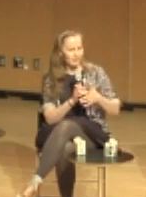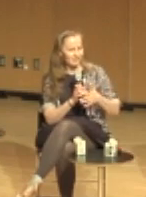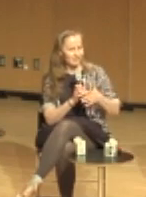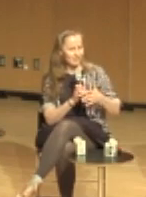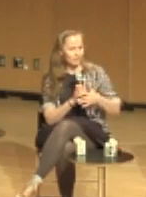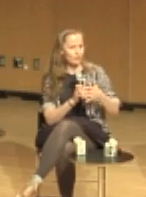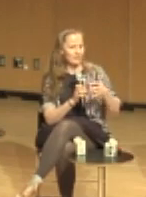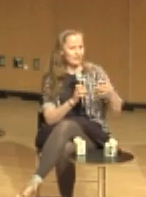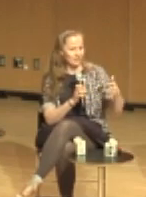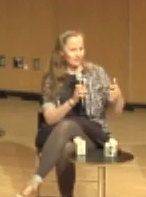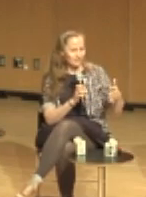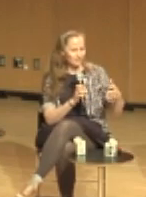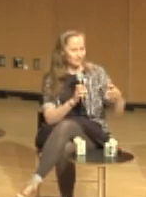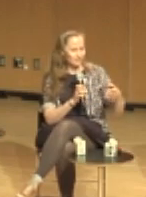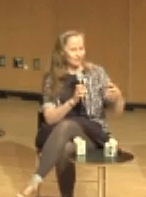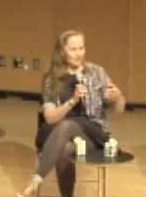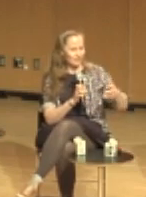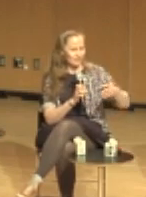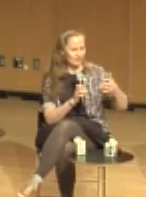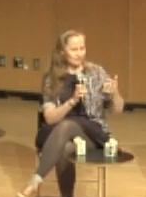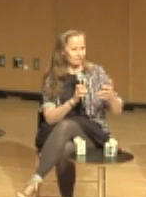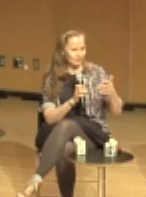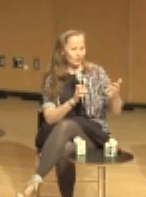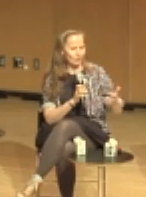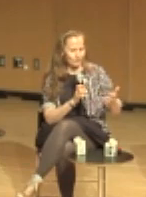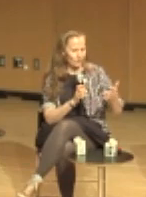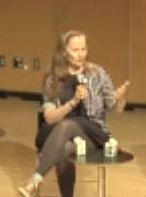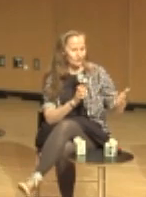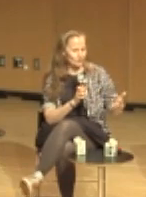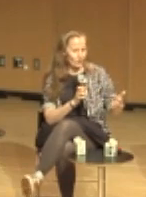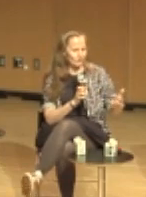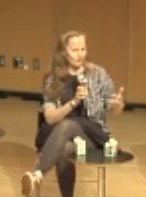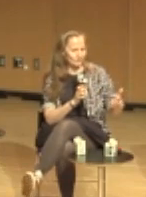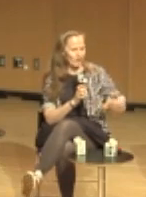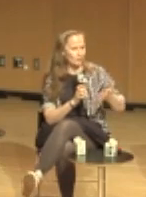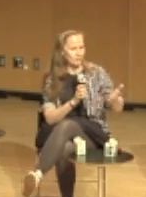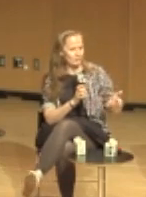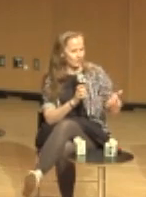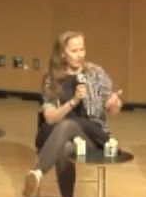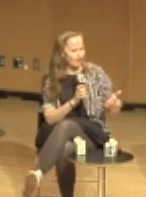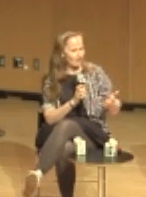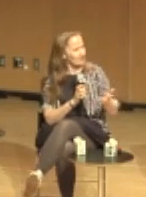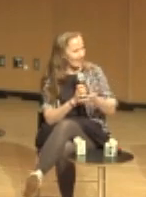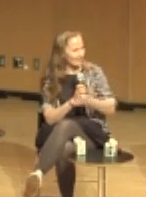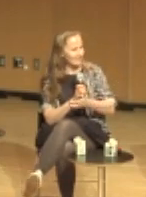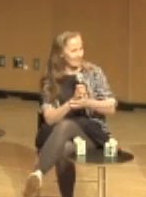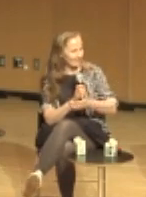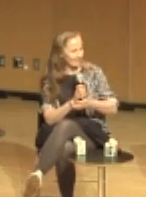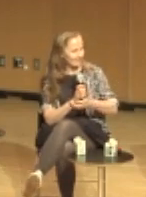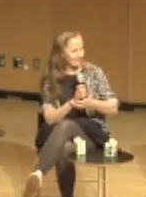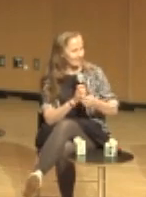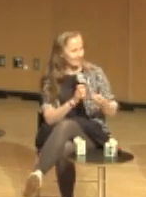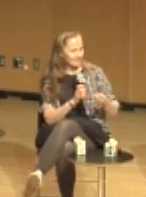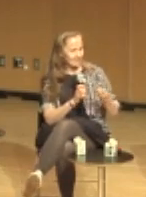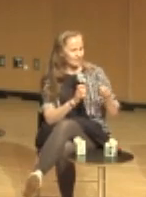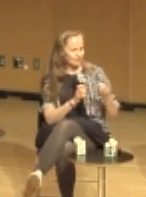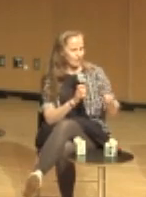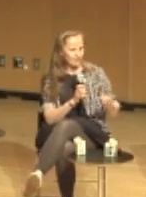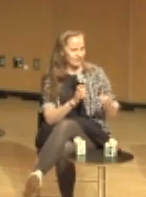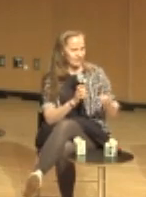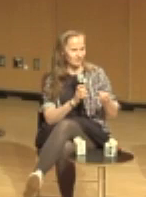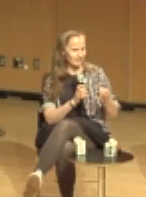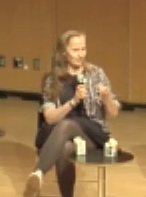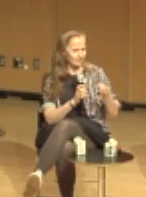between Norwegian sort of C culture of how people are and here there is like